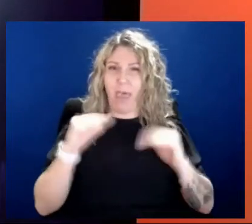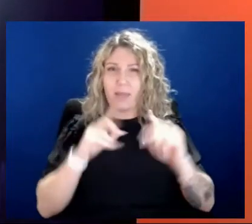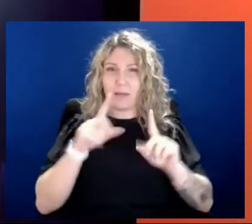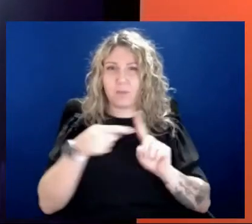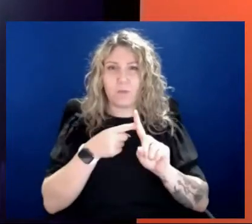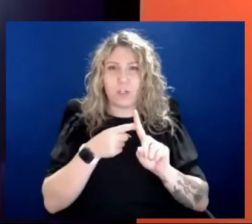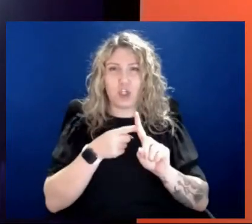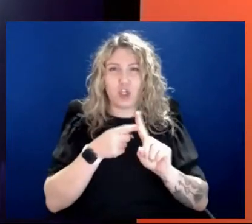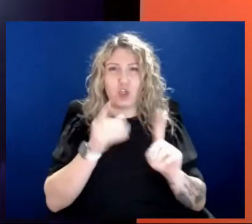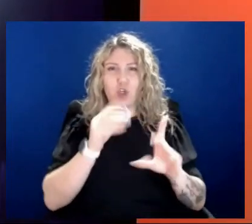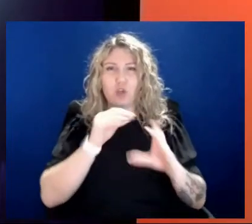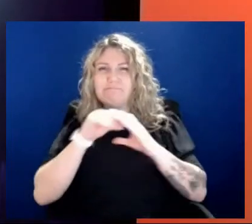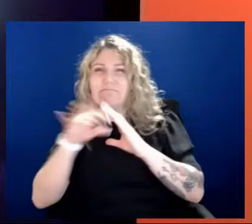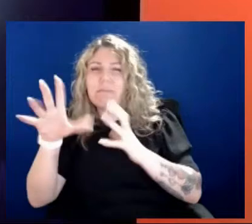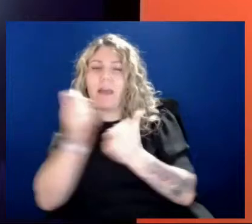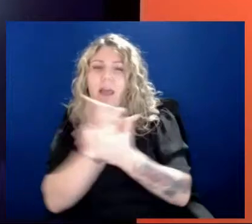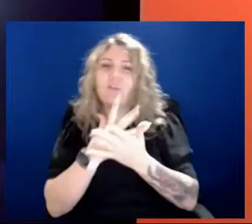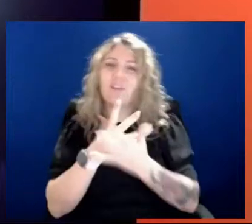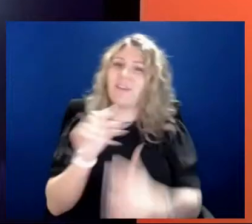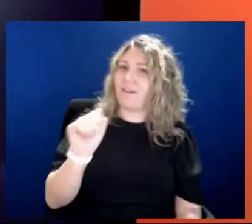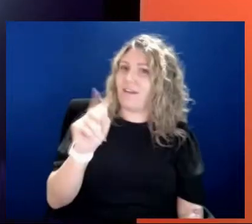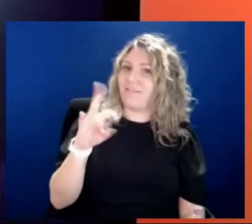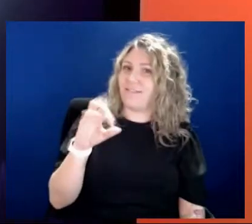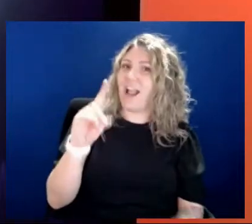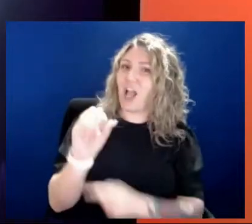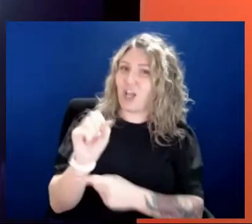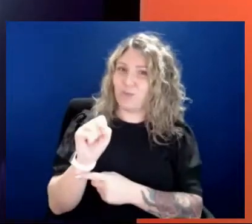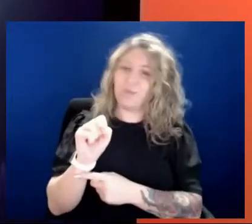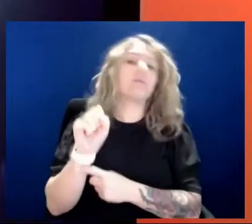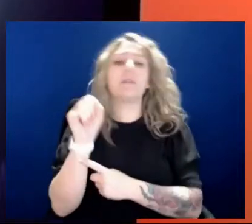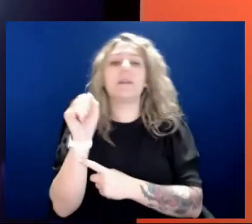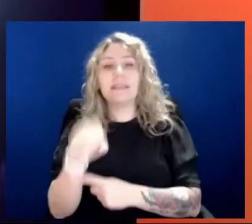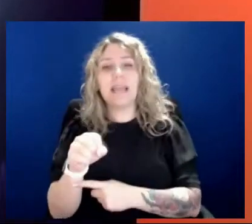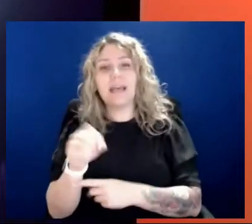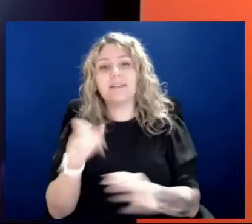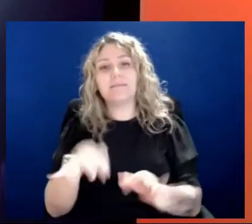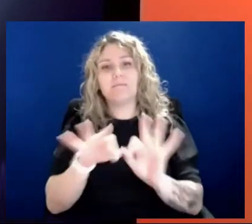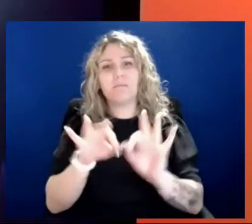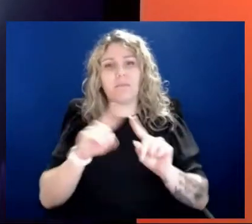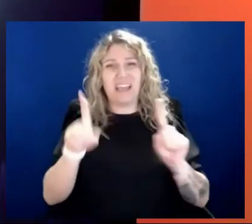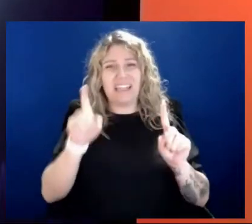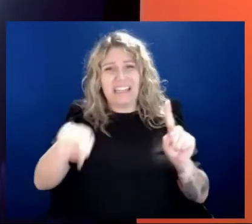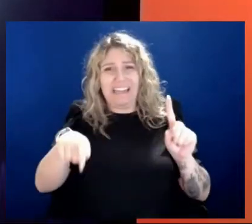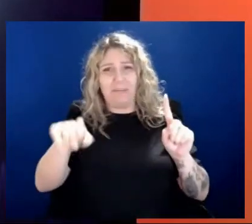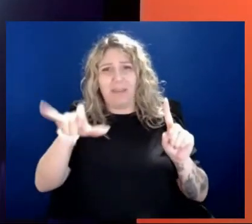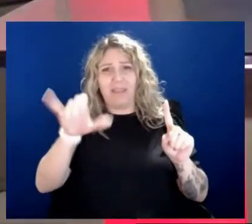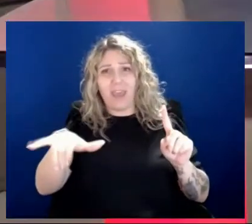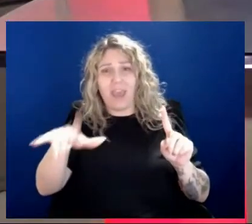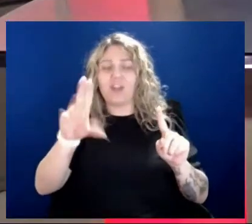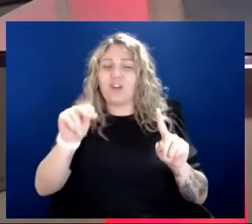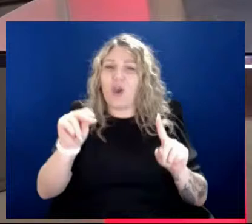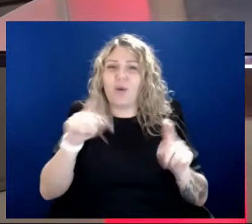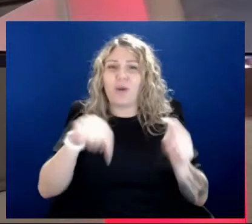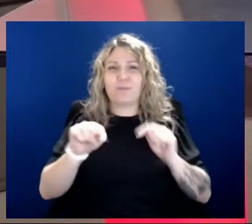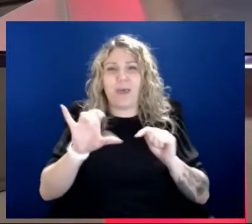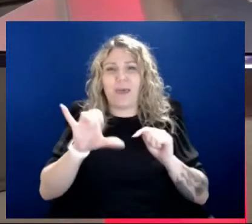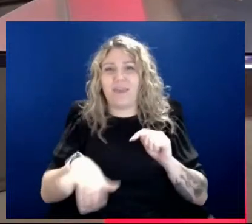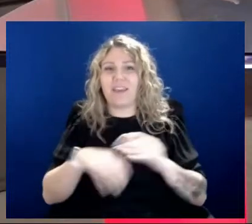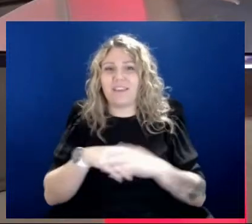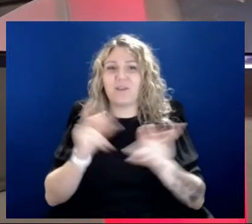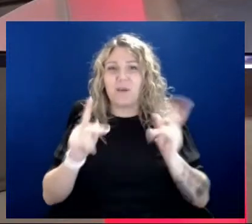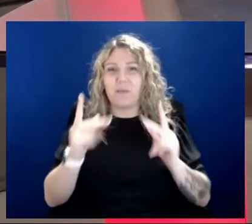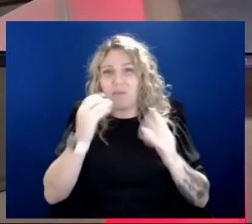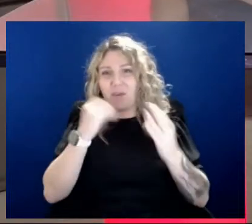variable, in this case, avocados, yes, that matters, but does it have to be avocados? No, it comes back to those two things. So people who are eating 2 servings